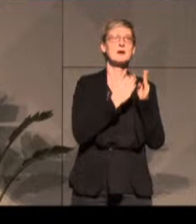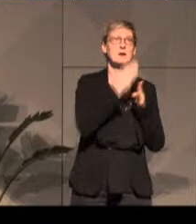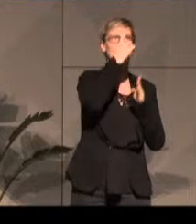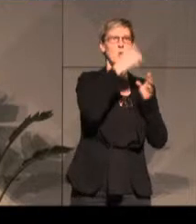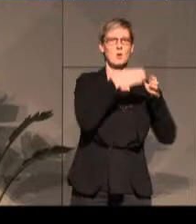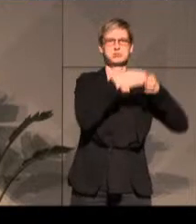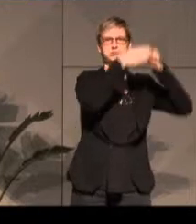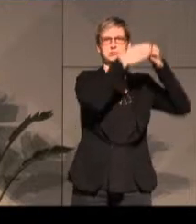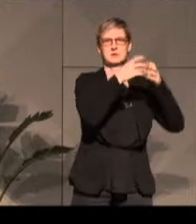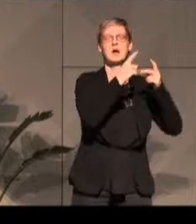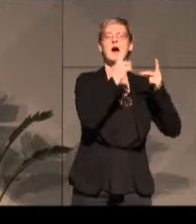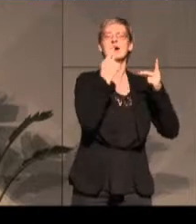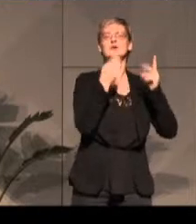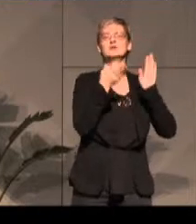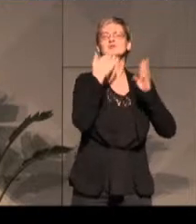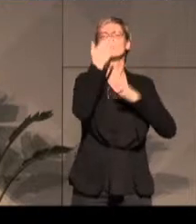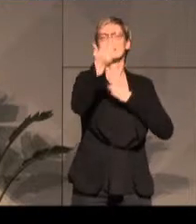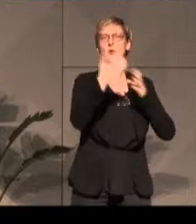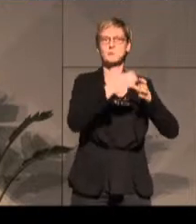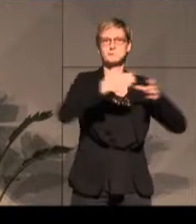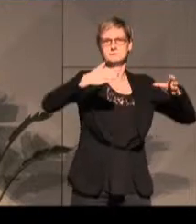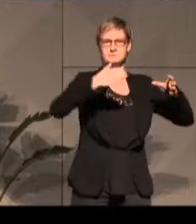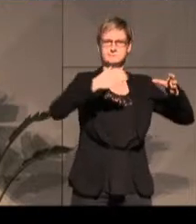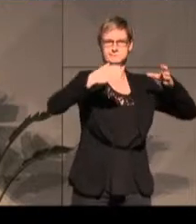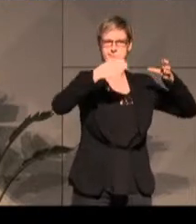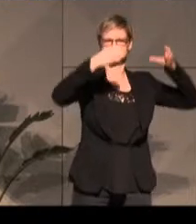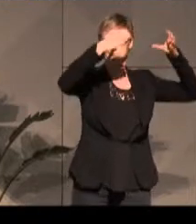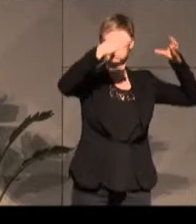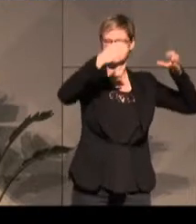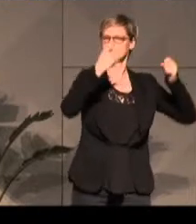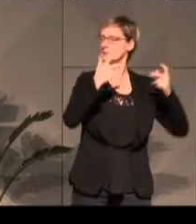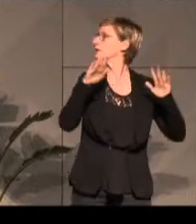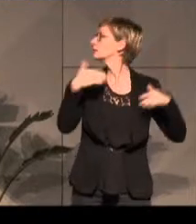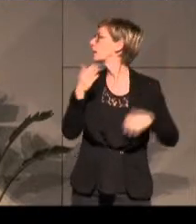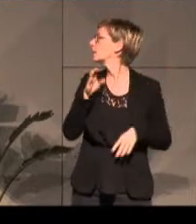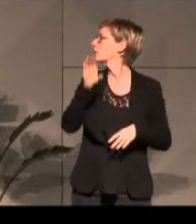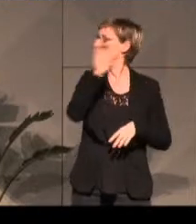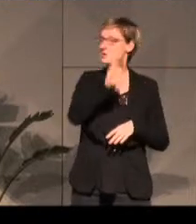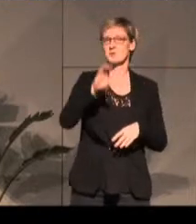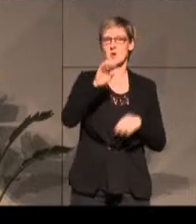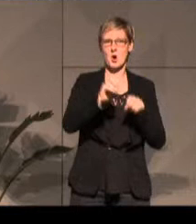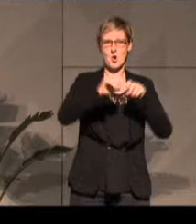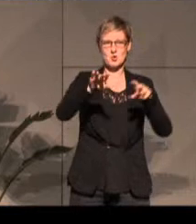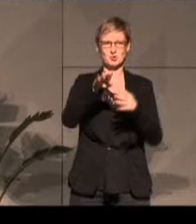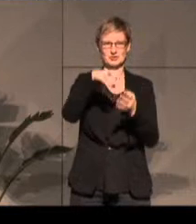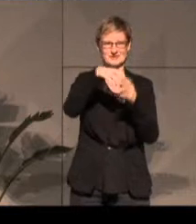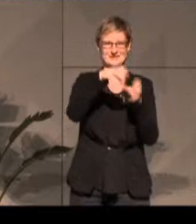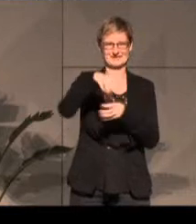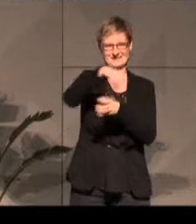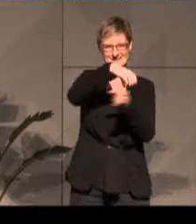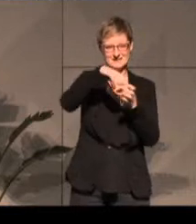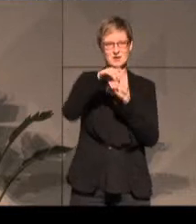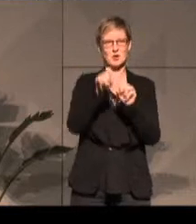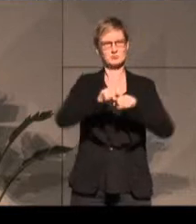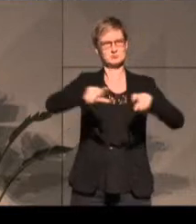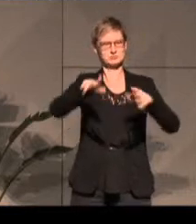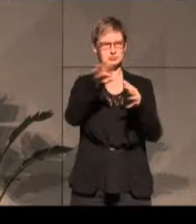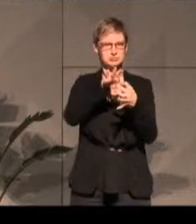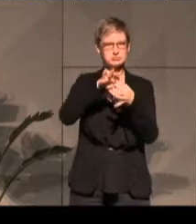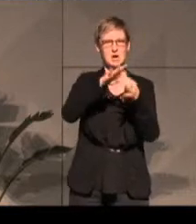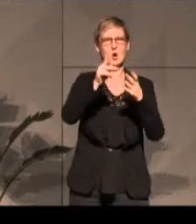the captive balloon that is able to rise to up to 2 kilometers. And then there's Ocean City for